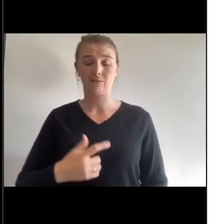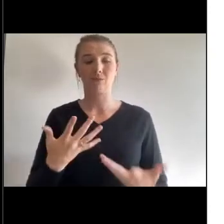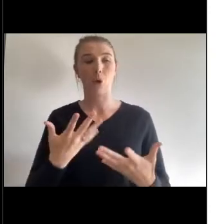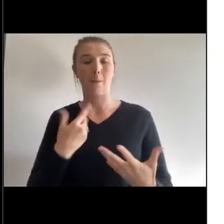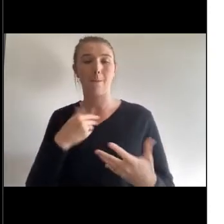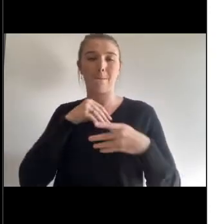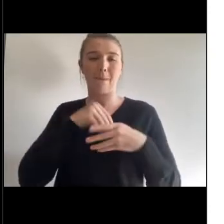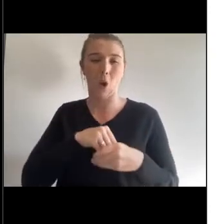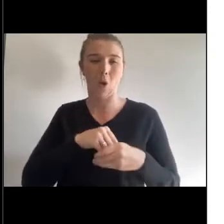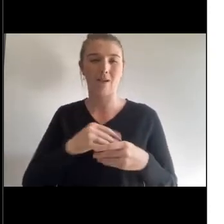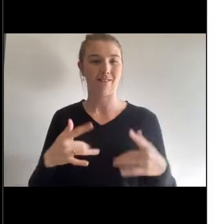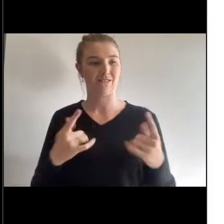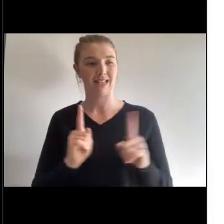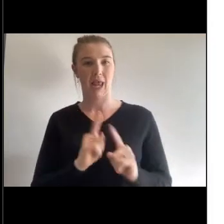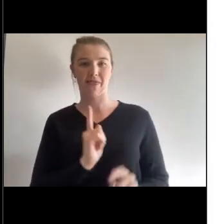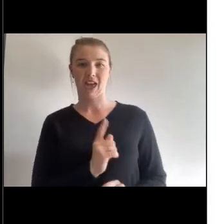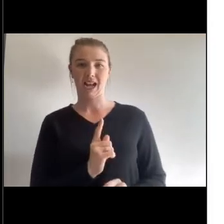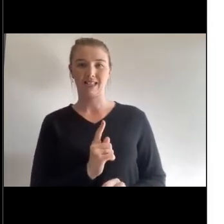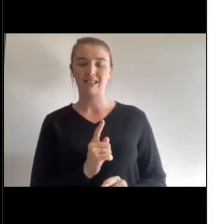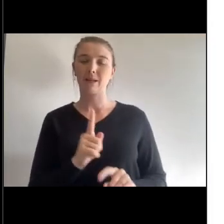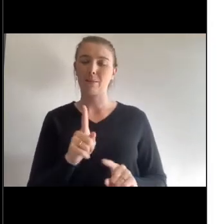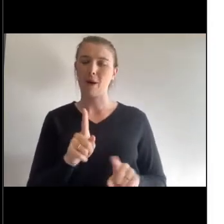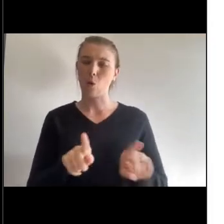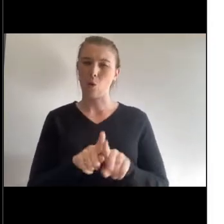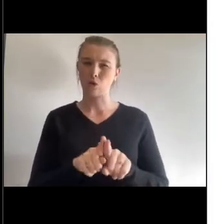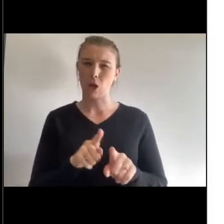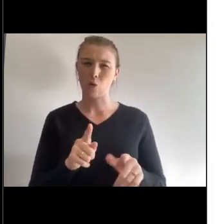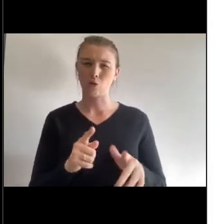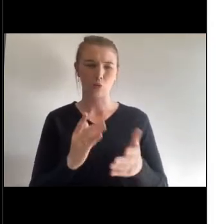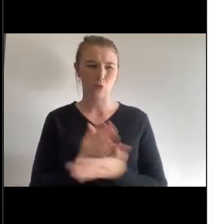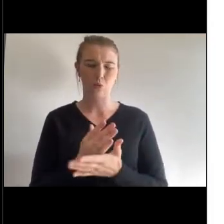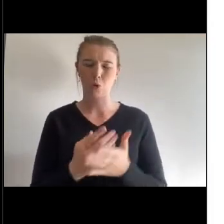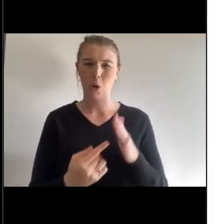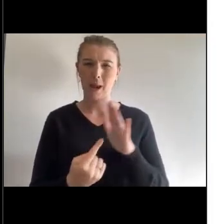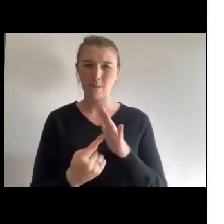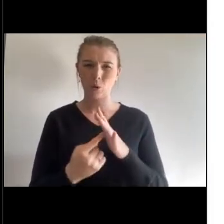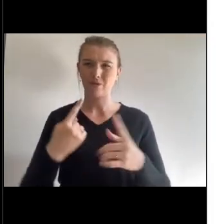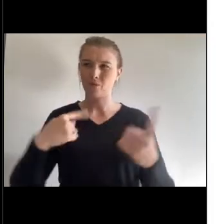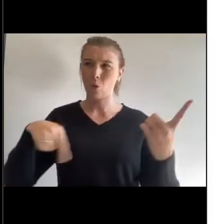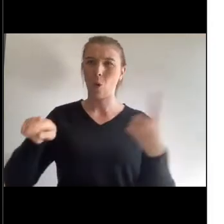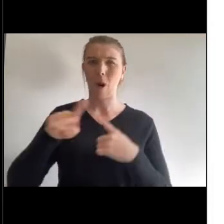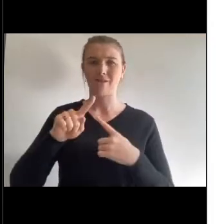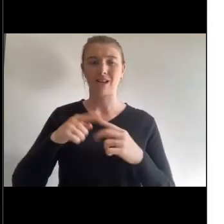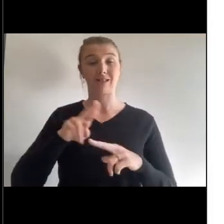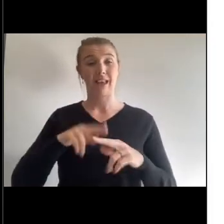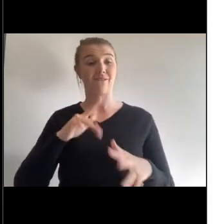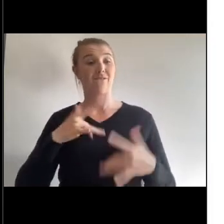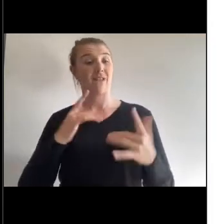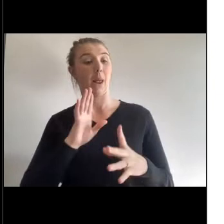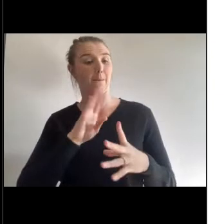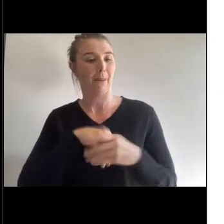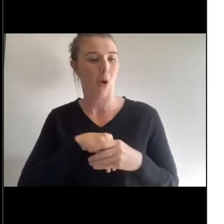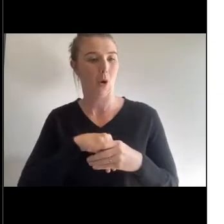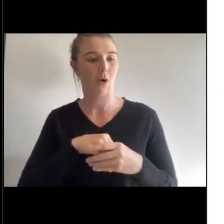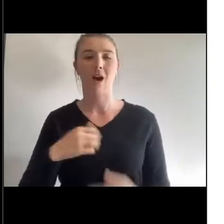feels like, a really important need has been met when you feel like you belong. And I